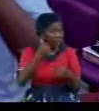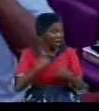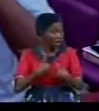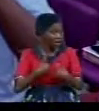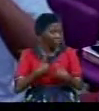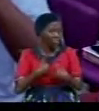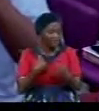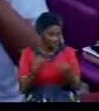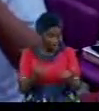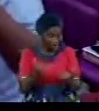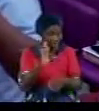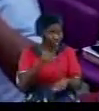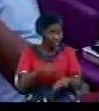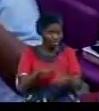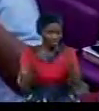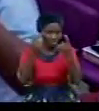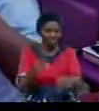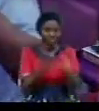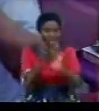now come